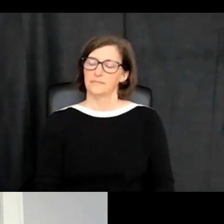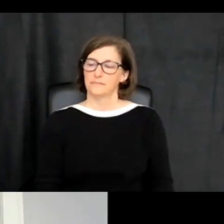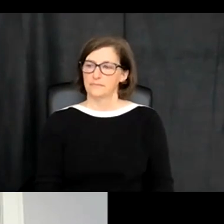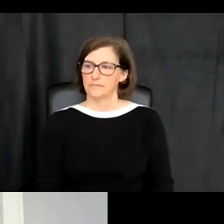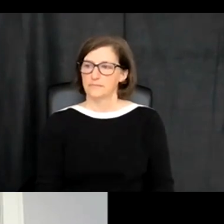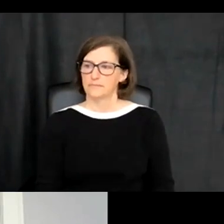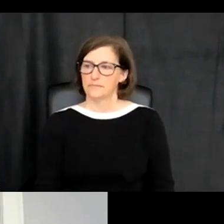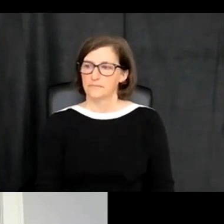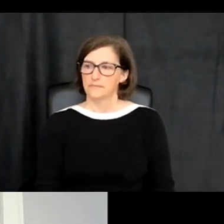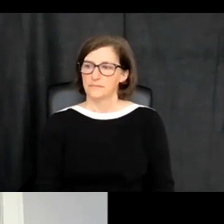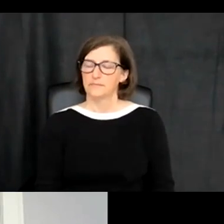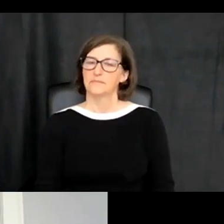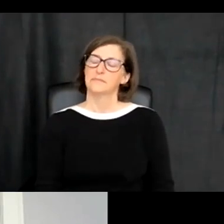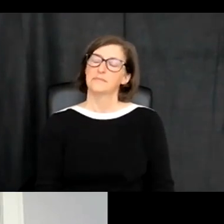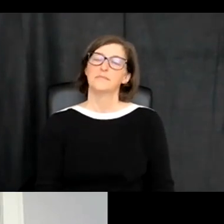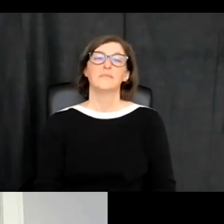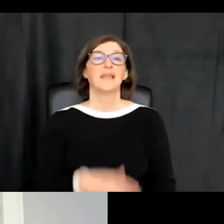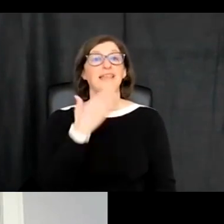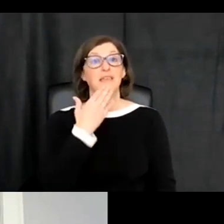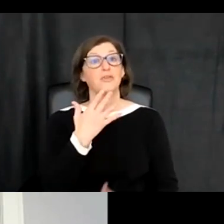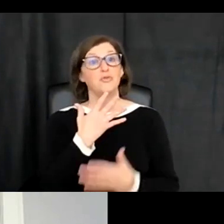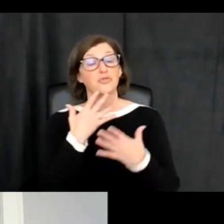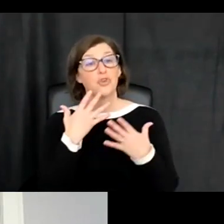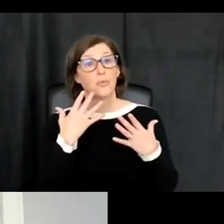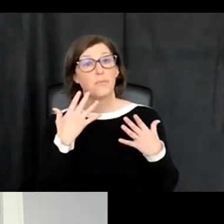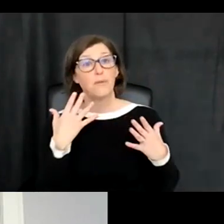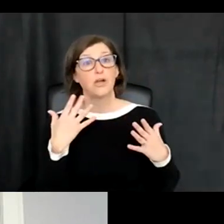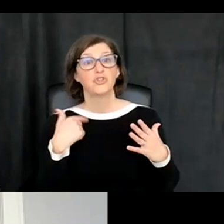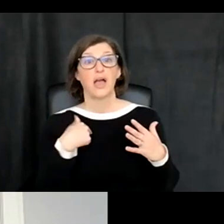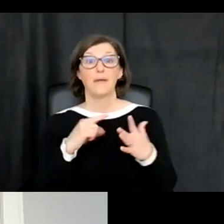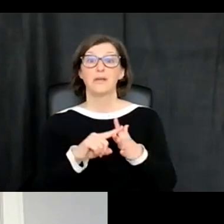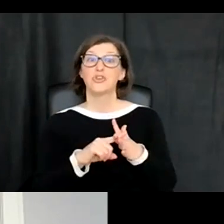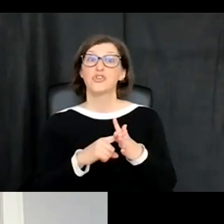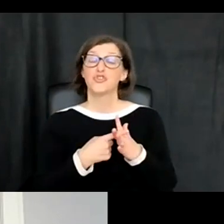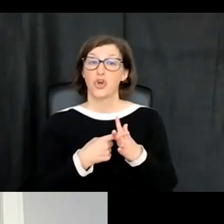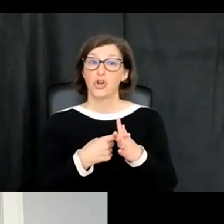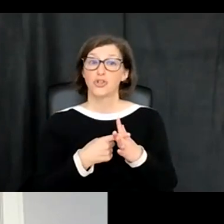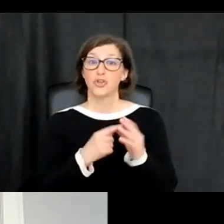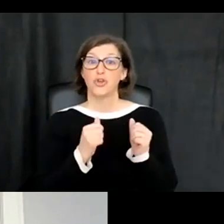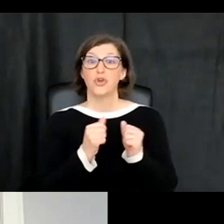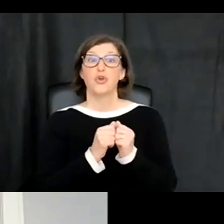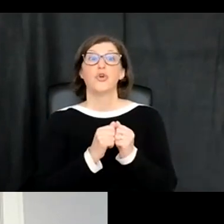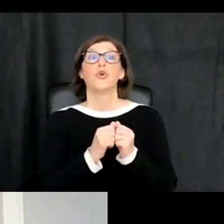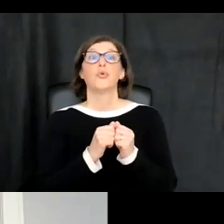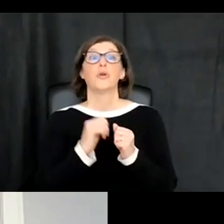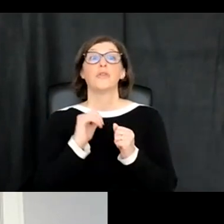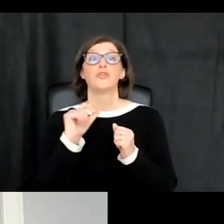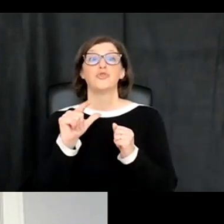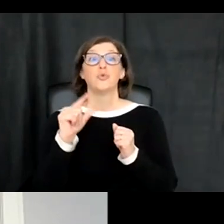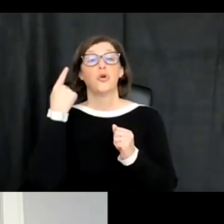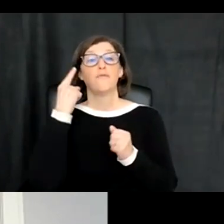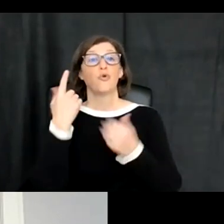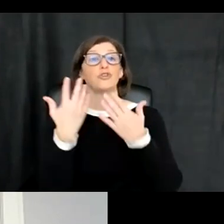Thank you so much, Janet. So I'll begin with the screening tool for GBV services.